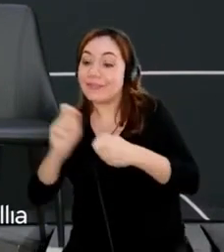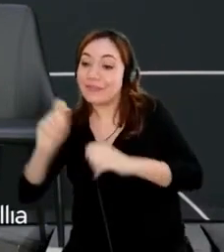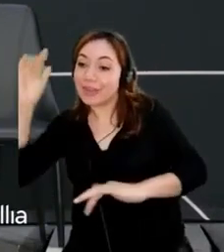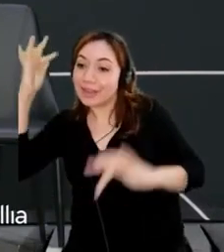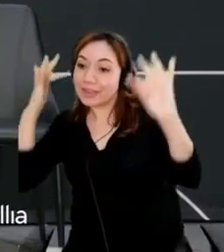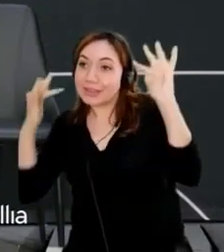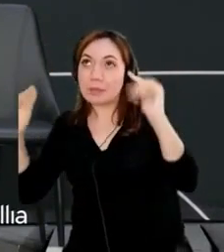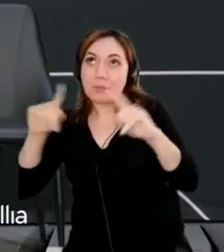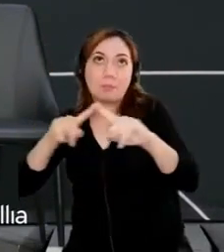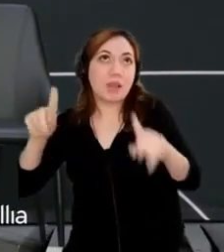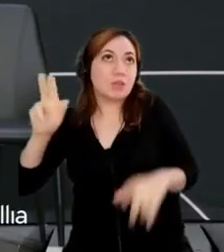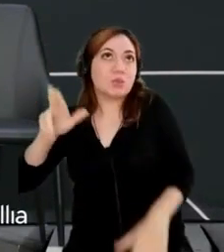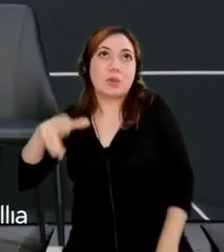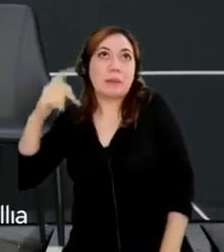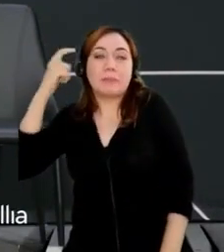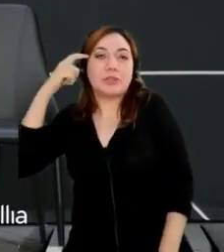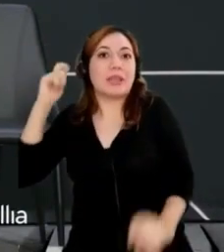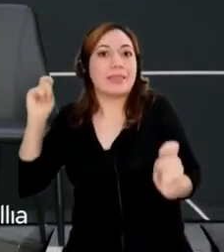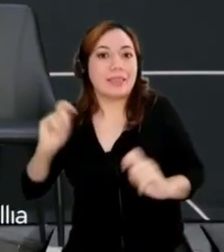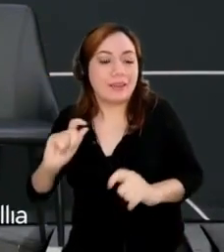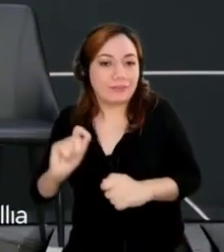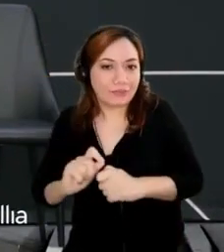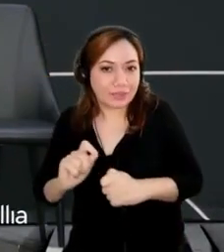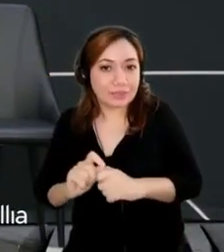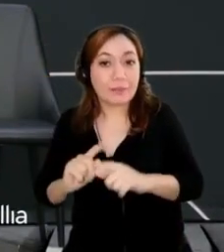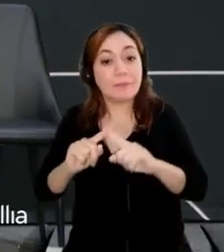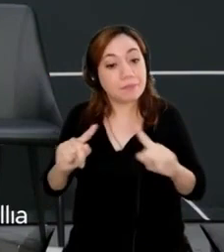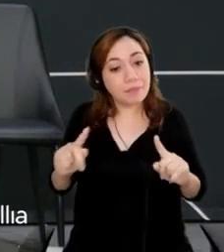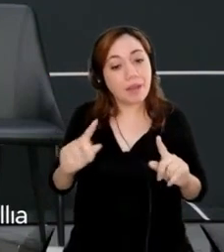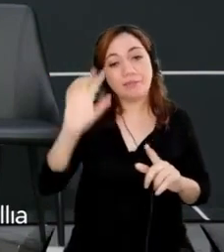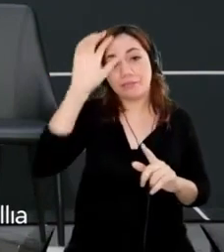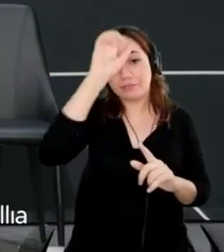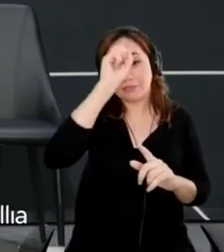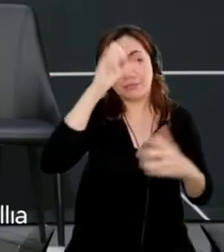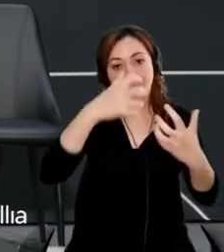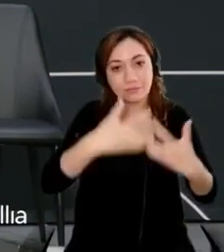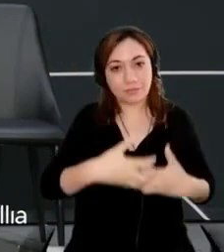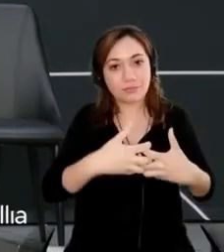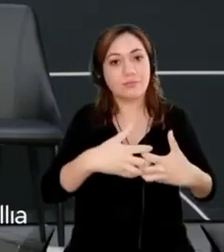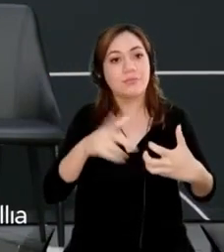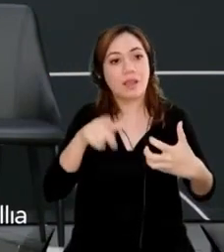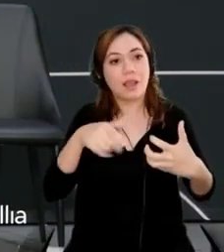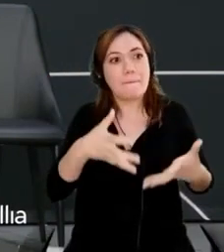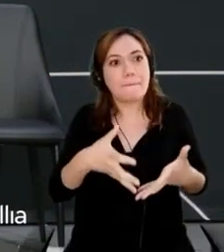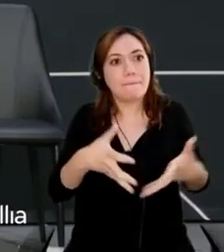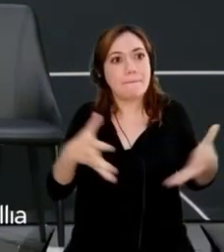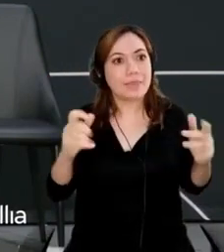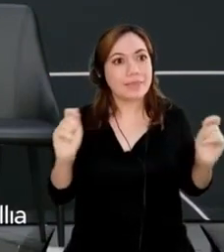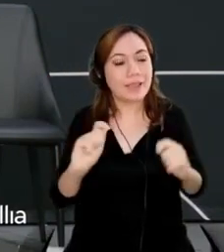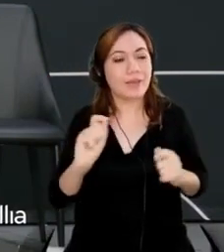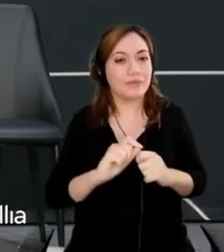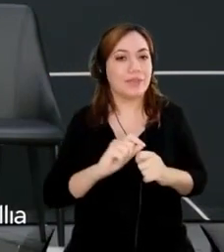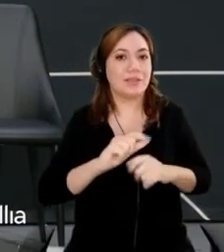that it could be done. But with machine learning, it expands the range of what we could do. And with generative AI, another